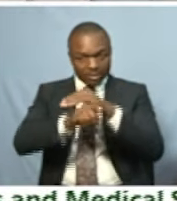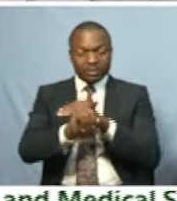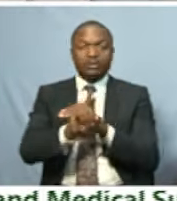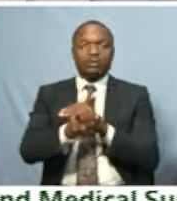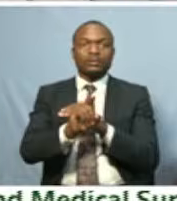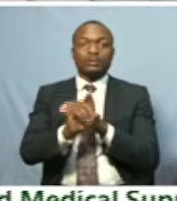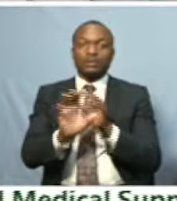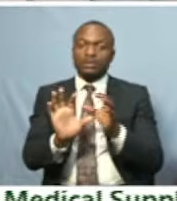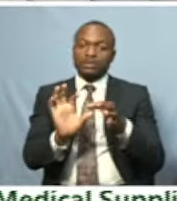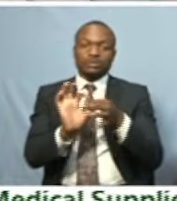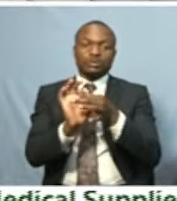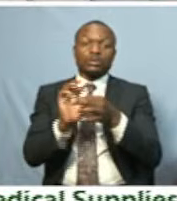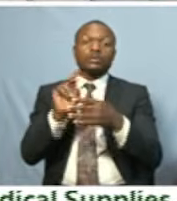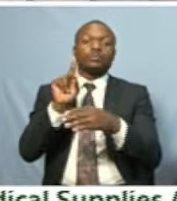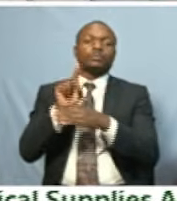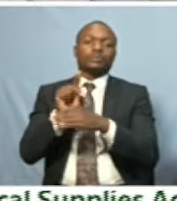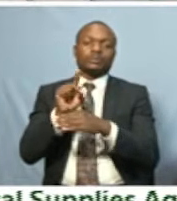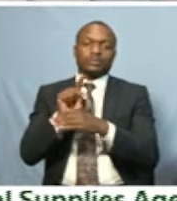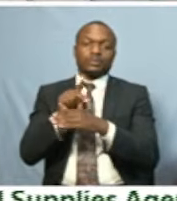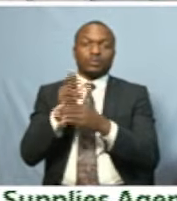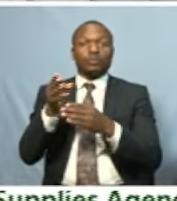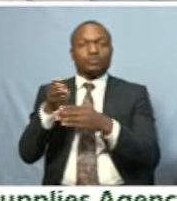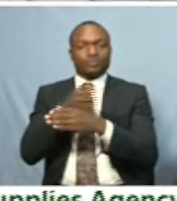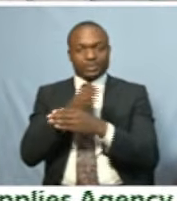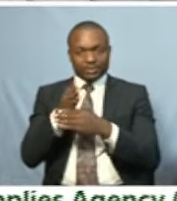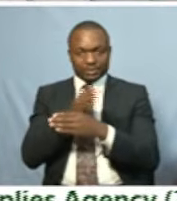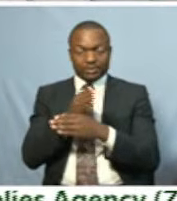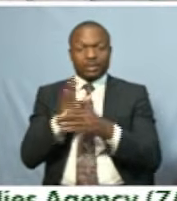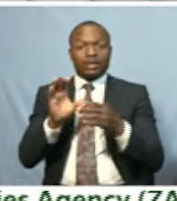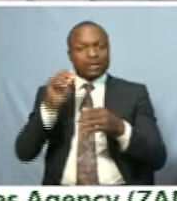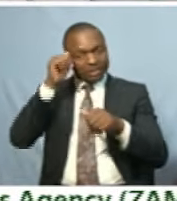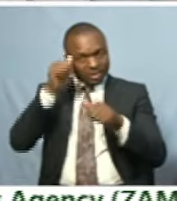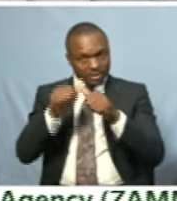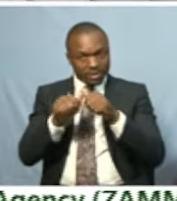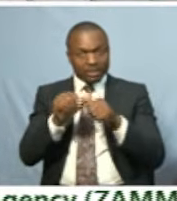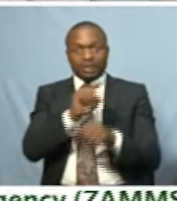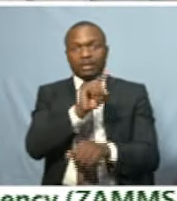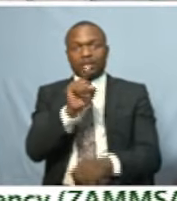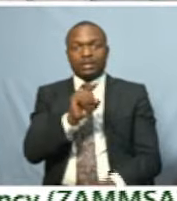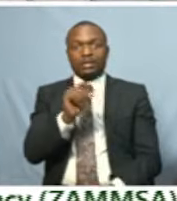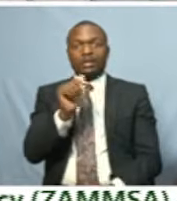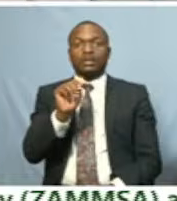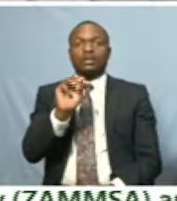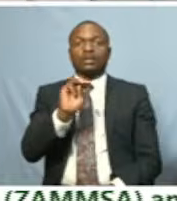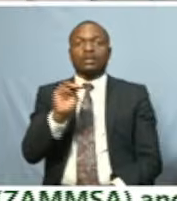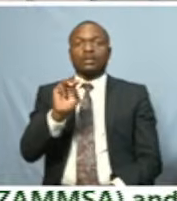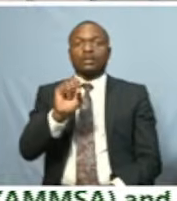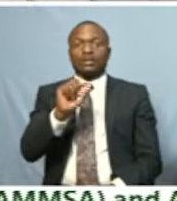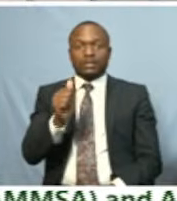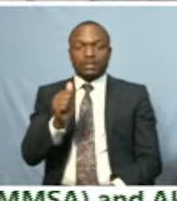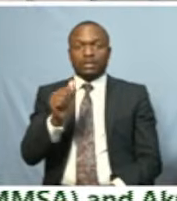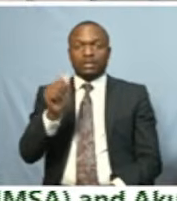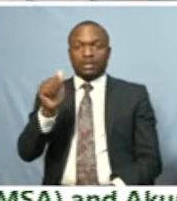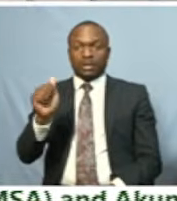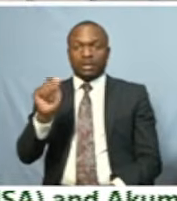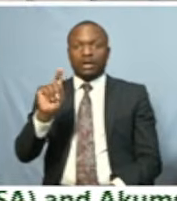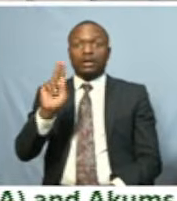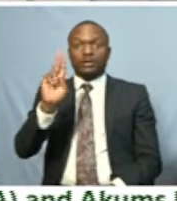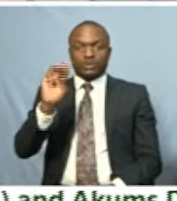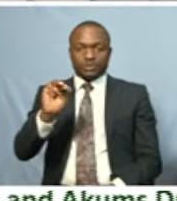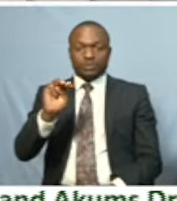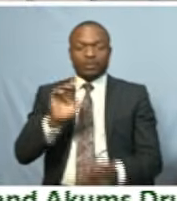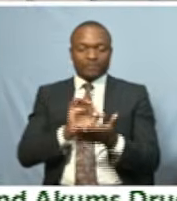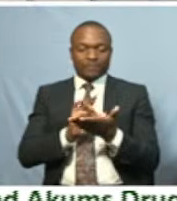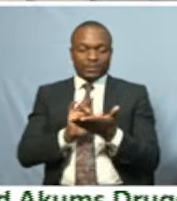a joint venture agreement between ZAMSA and Akums. Akums is a pharmaceutical